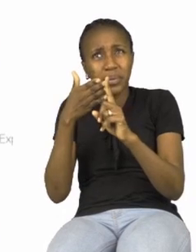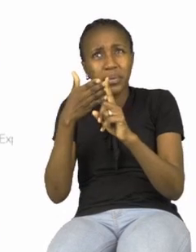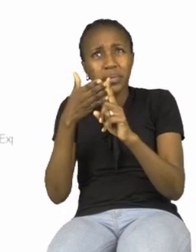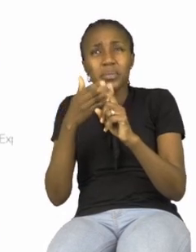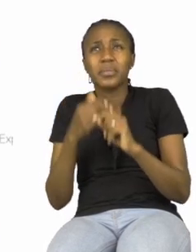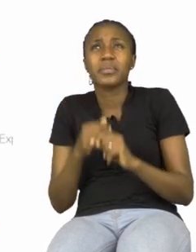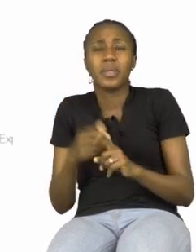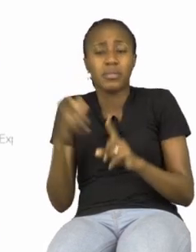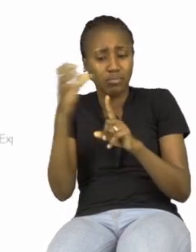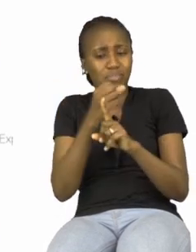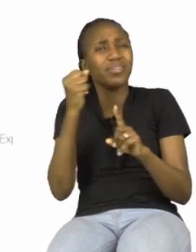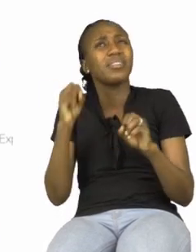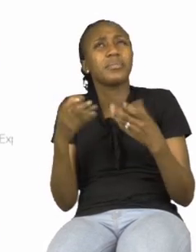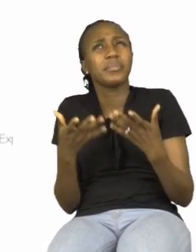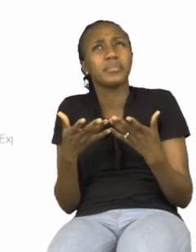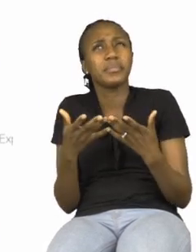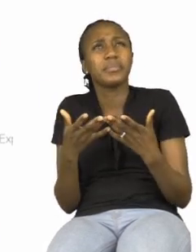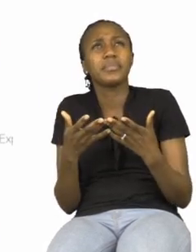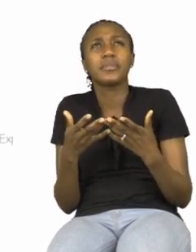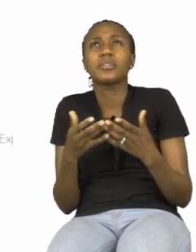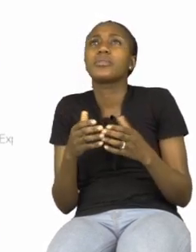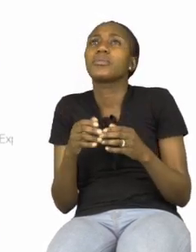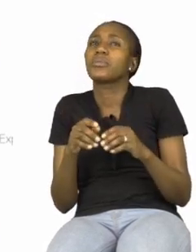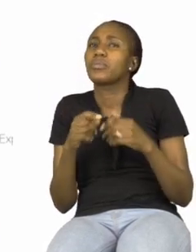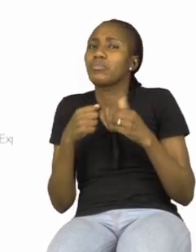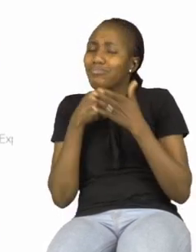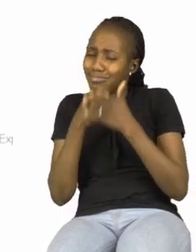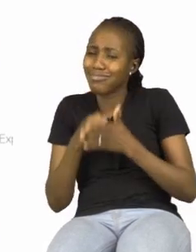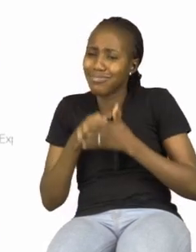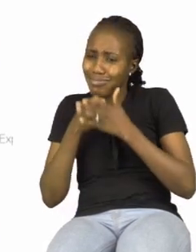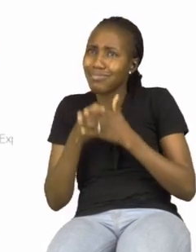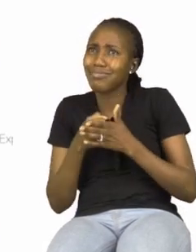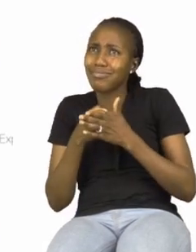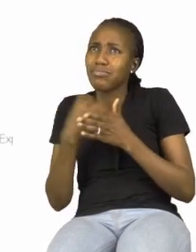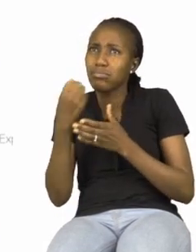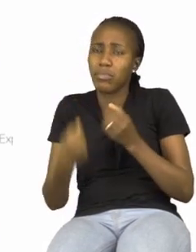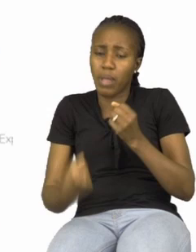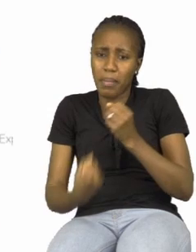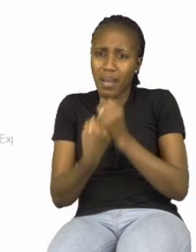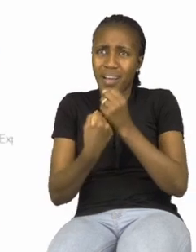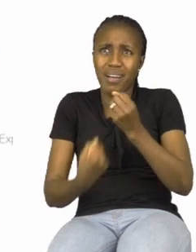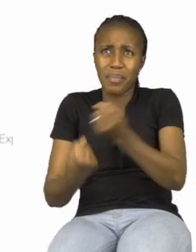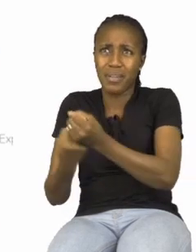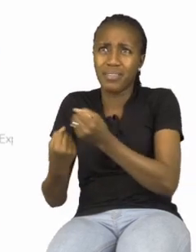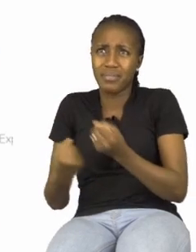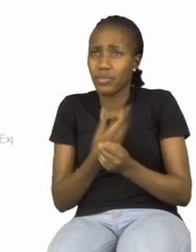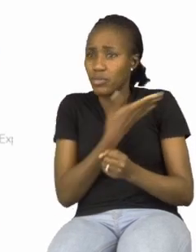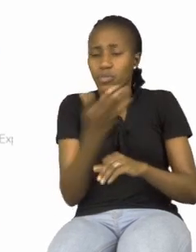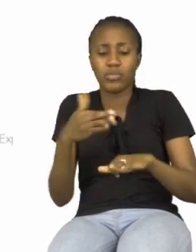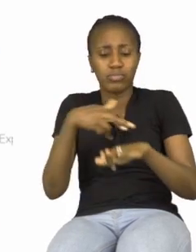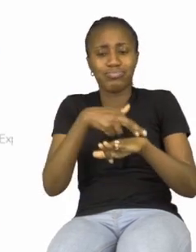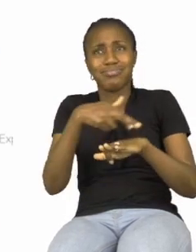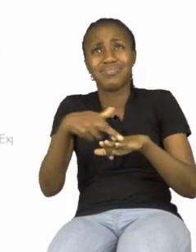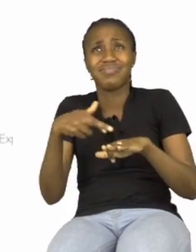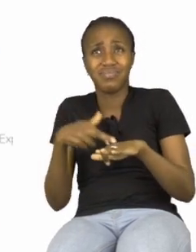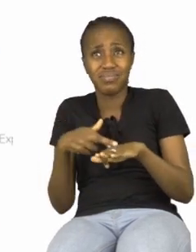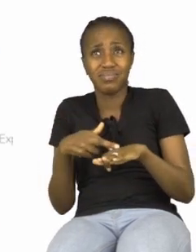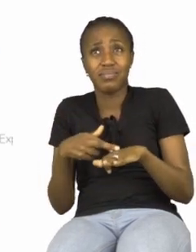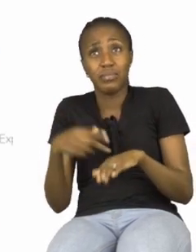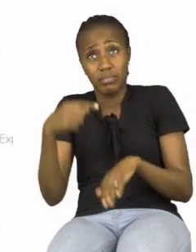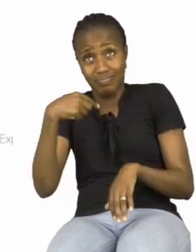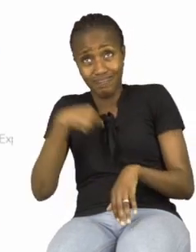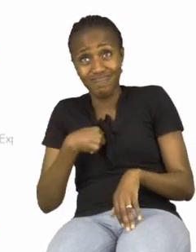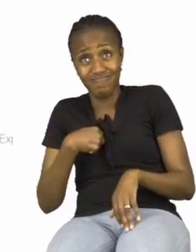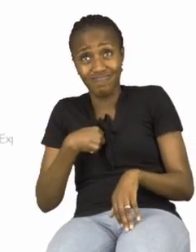endorsing, so that we can actually get funding into those bodies, so that we can reach all the regions. And me myself